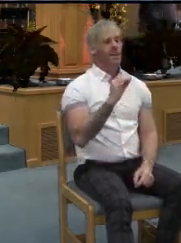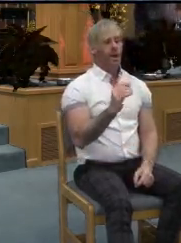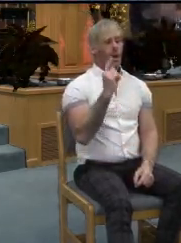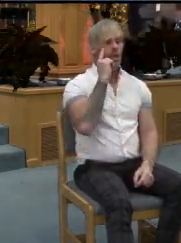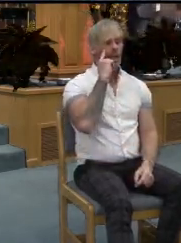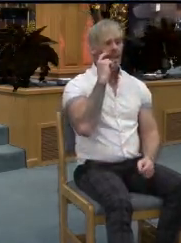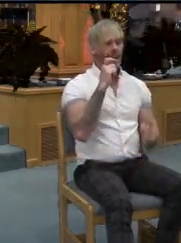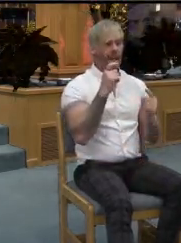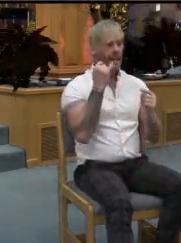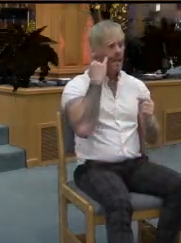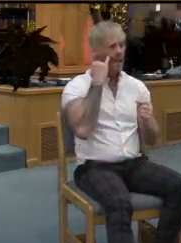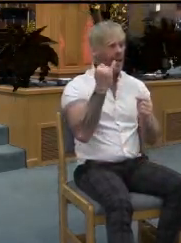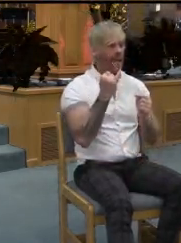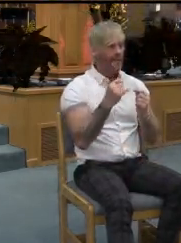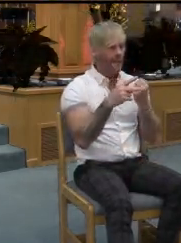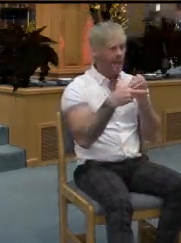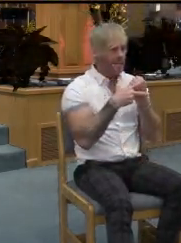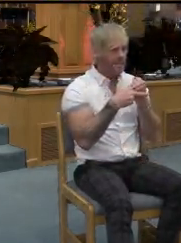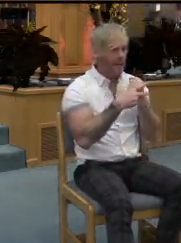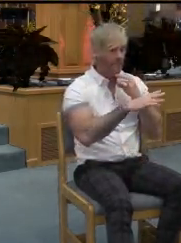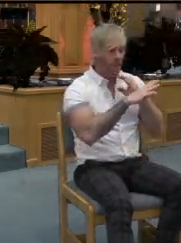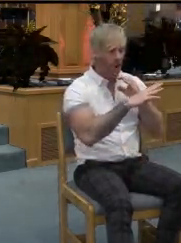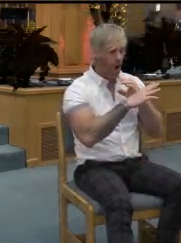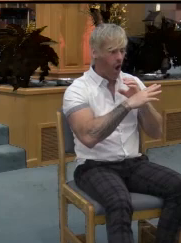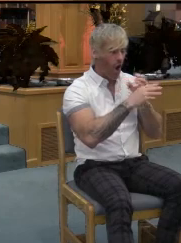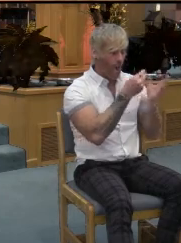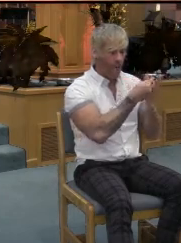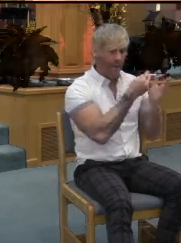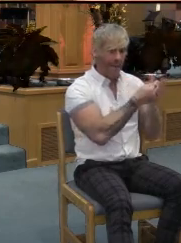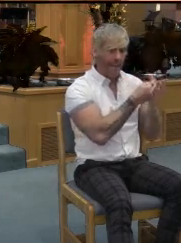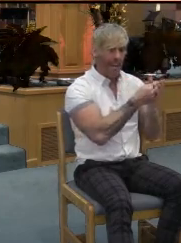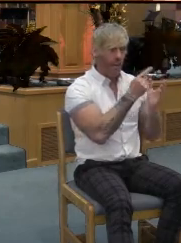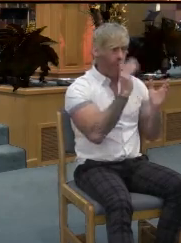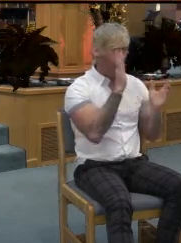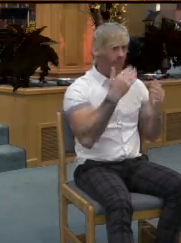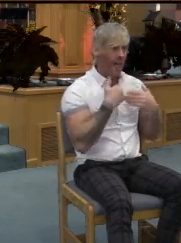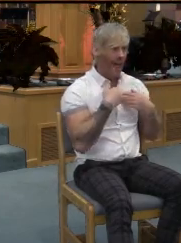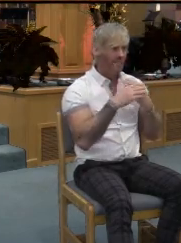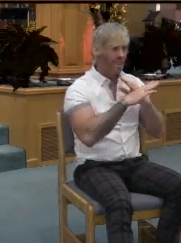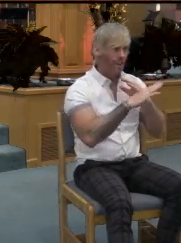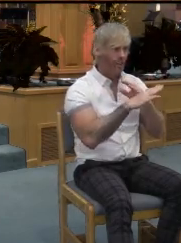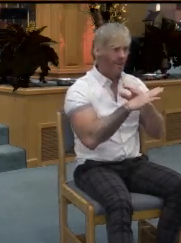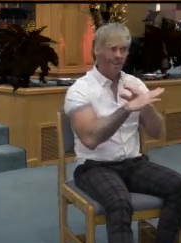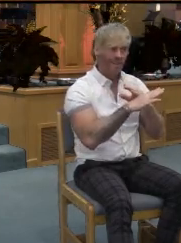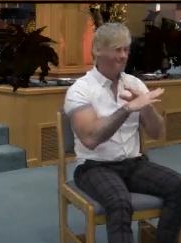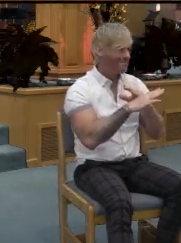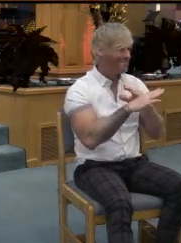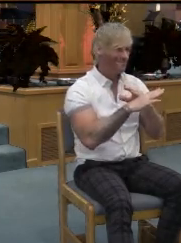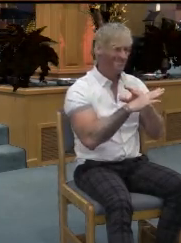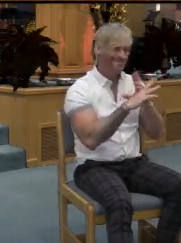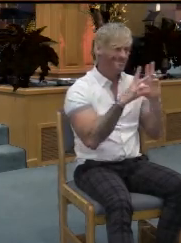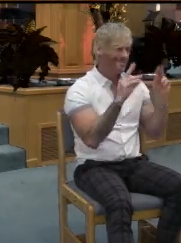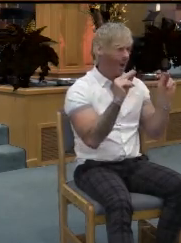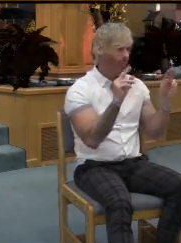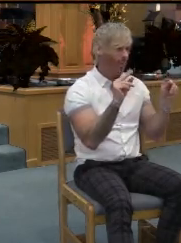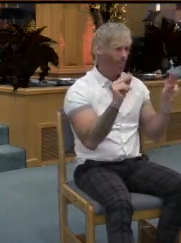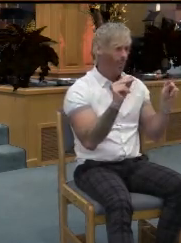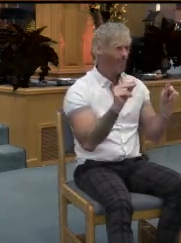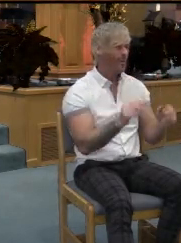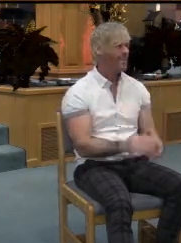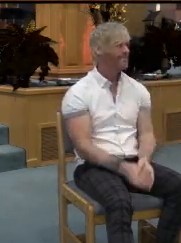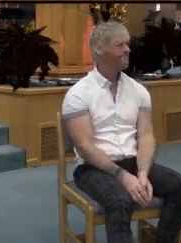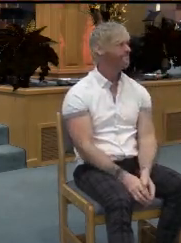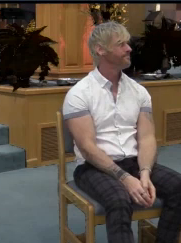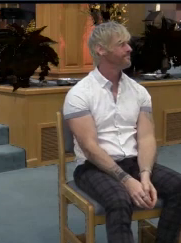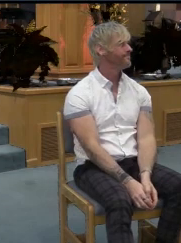and contentment. It just doesn't do that. Not according to the Word of God. A follower of Christ can find